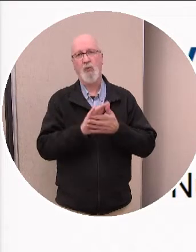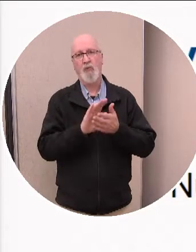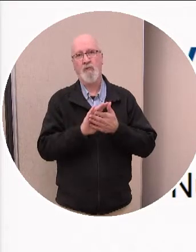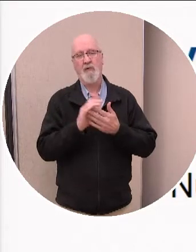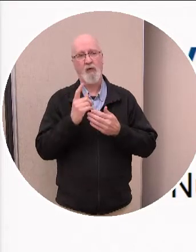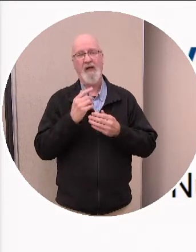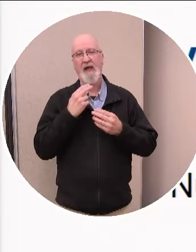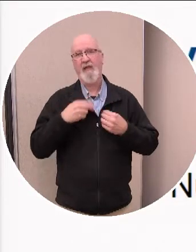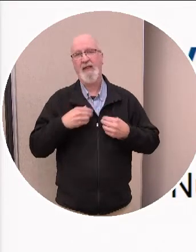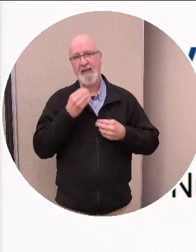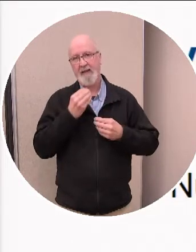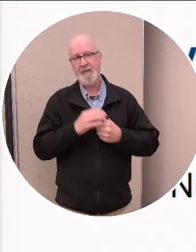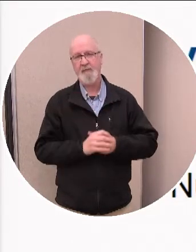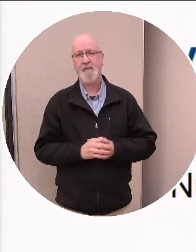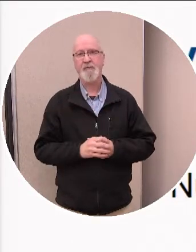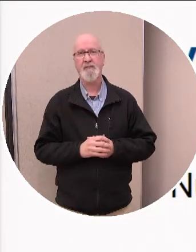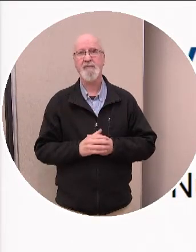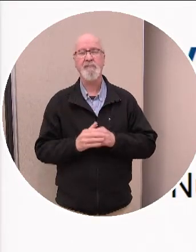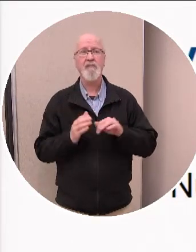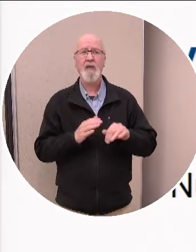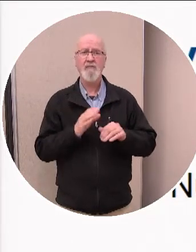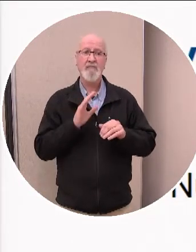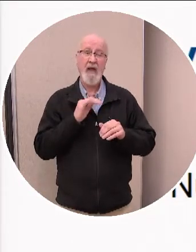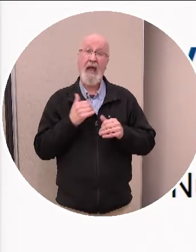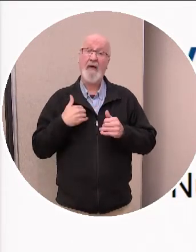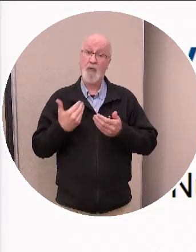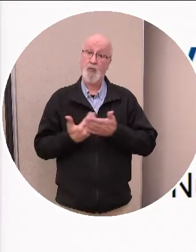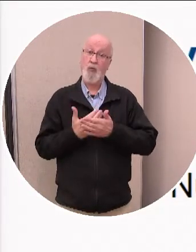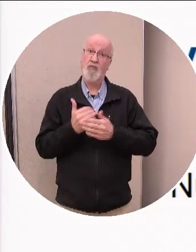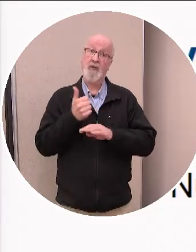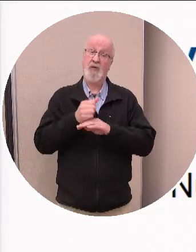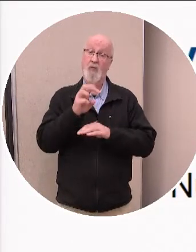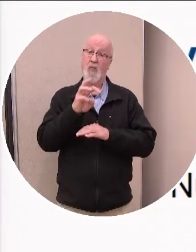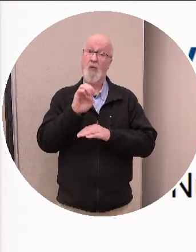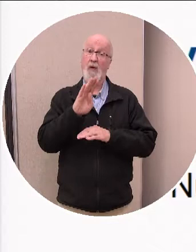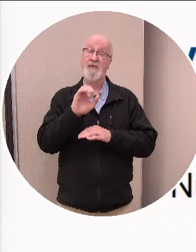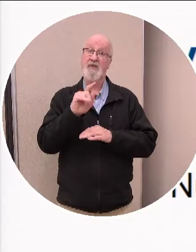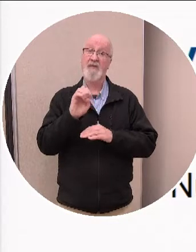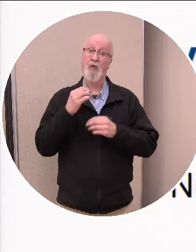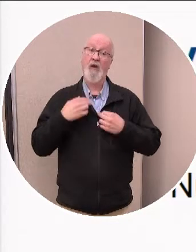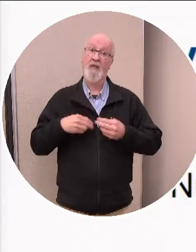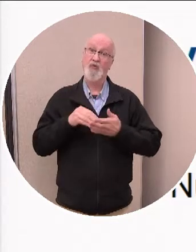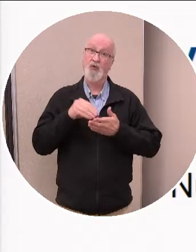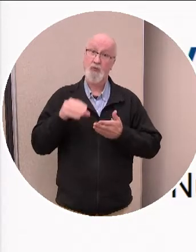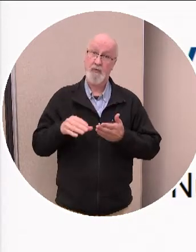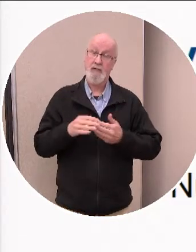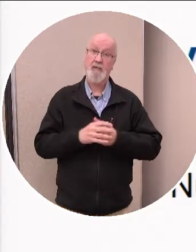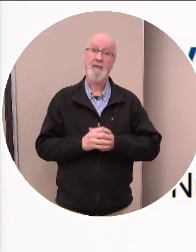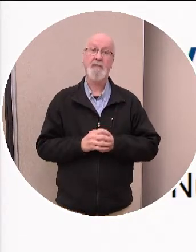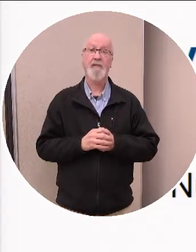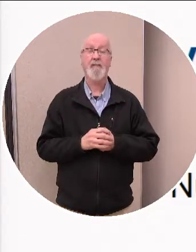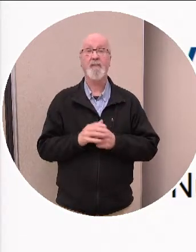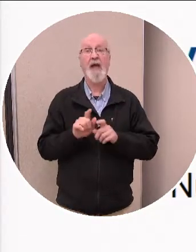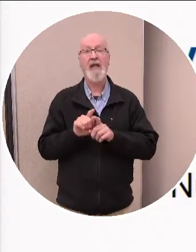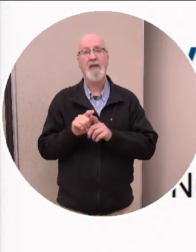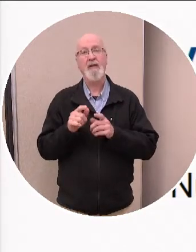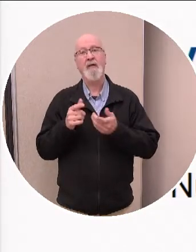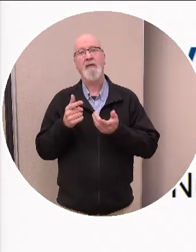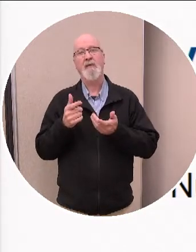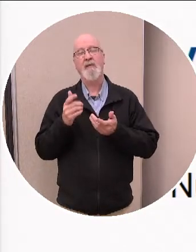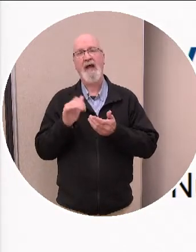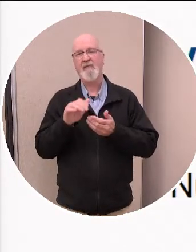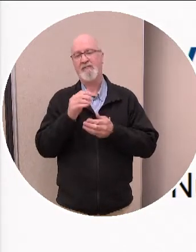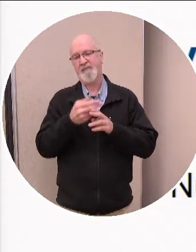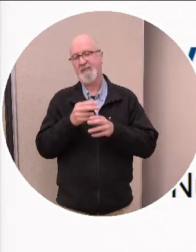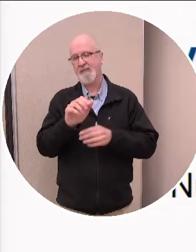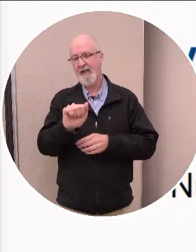We're working on new Healthy Students, Healthy School website. Our annual planner that we distribute to administrators directs schools to